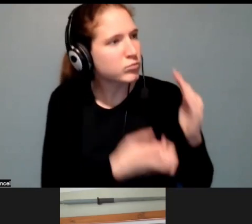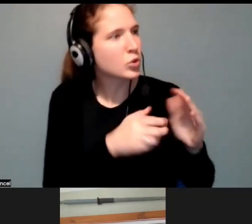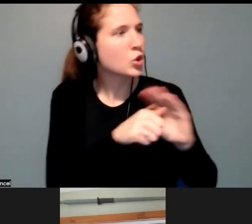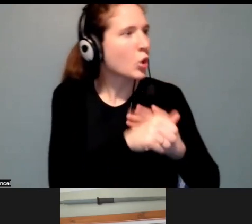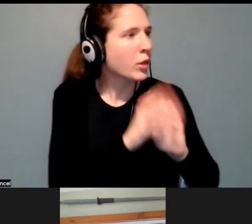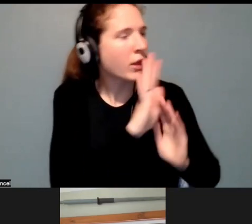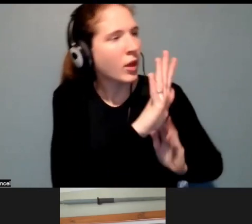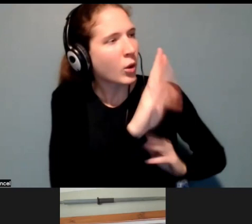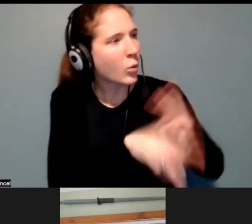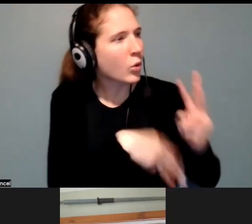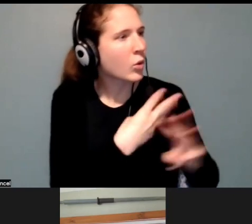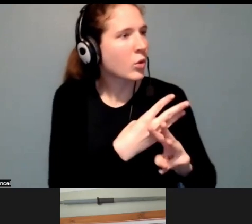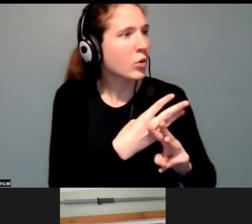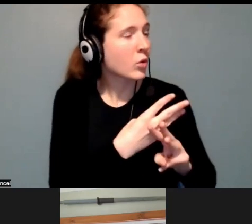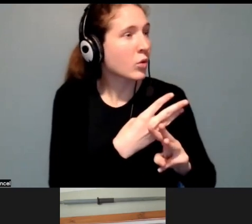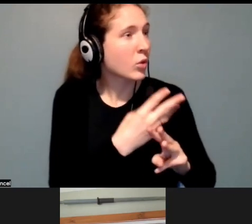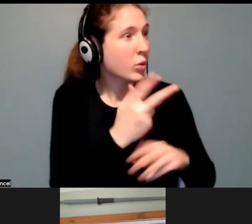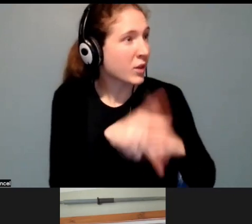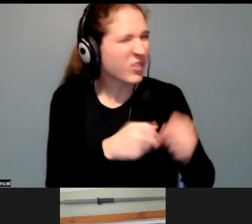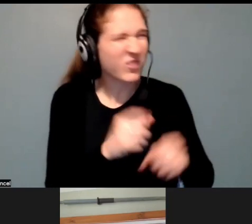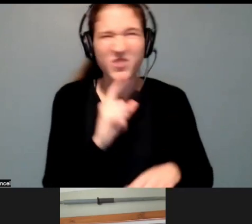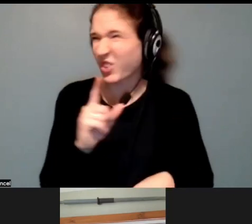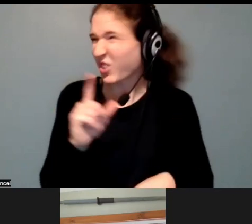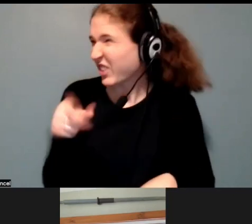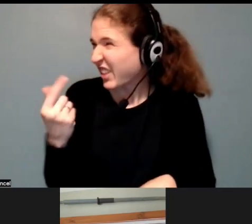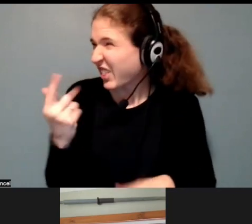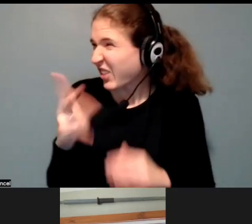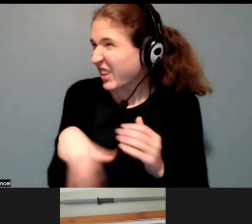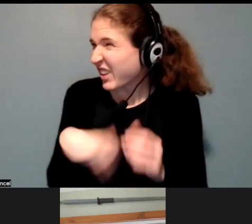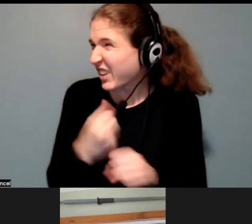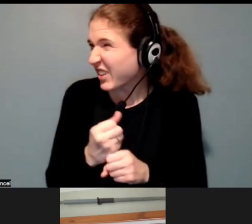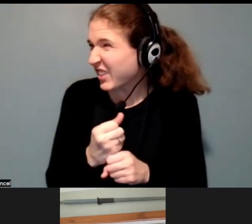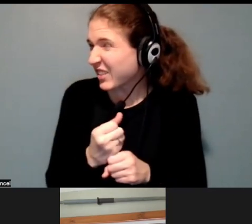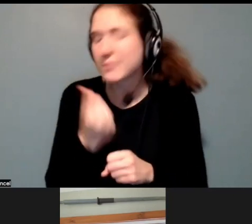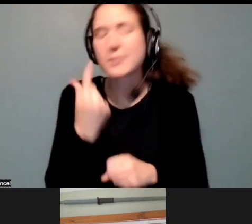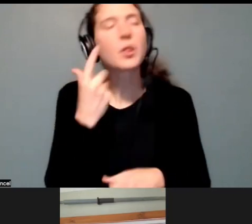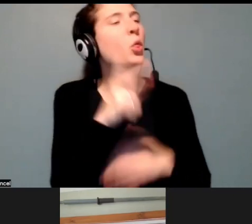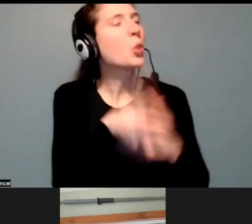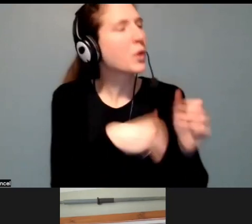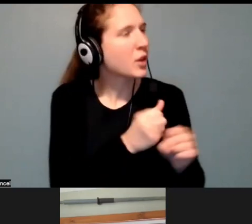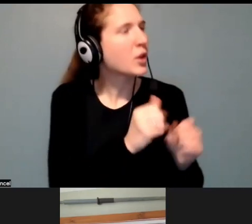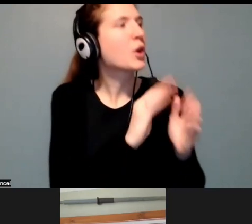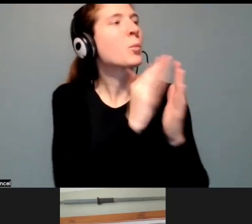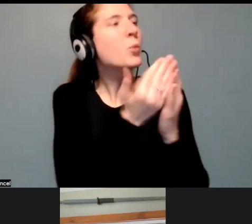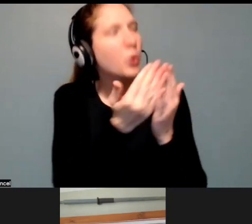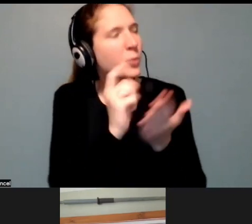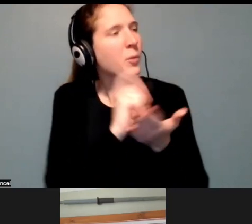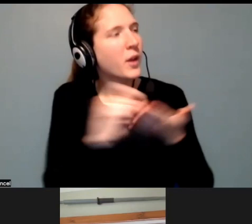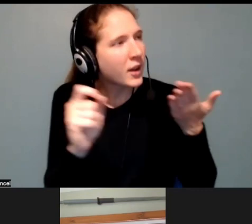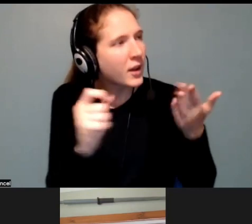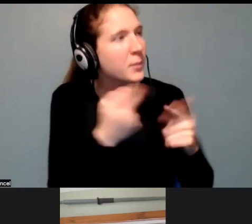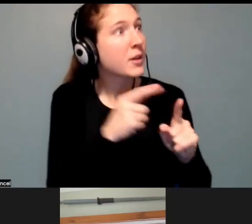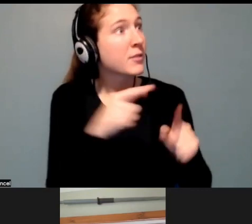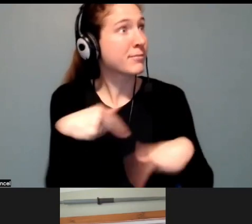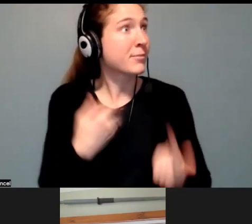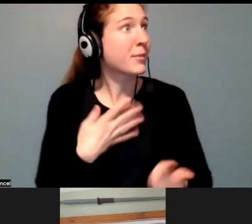Only 3 years immersed. Now, come on, Matt. I know you're going to Well, say turtle. 3 years of the book, but my whole life.